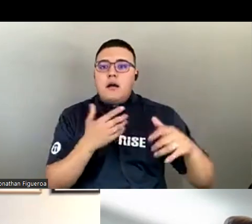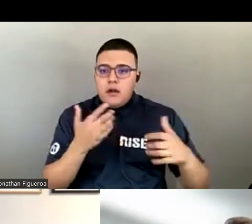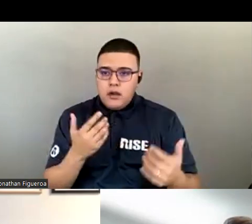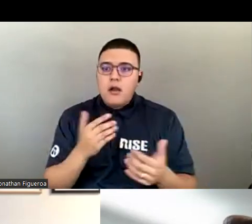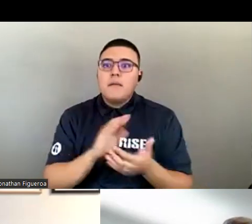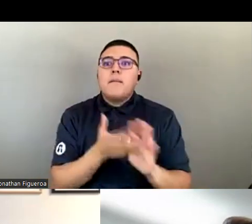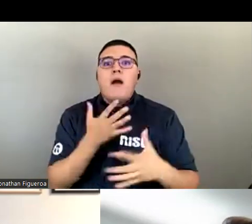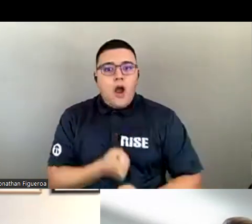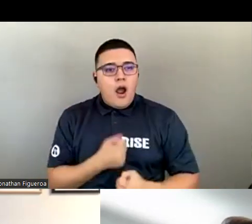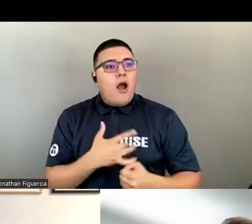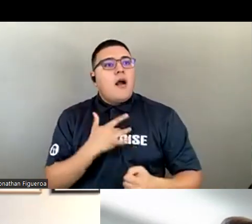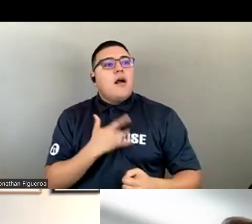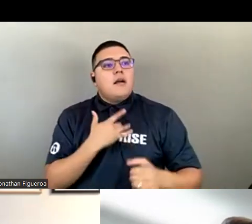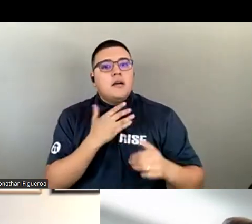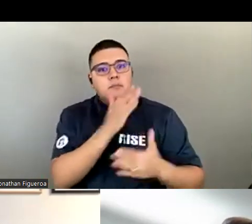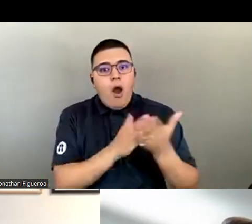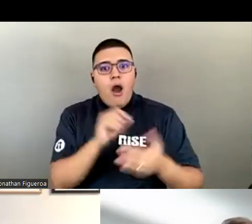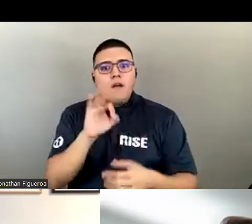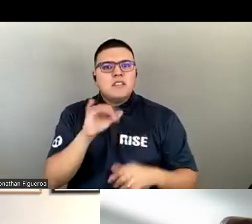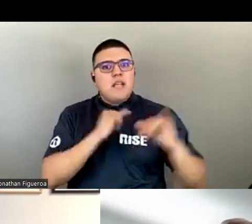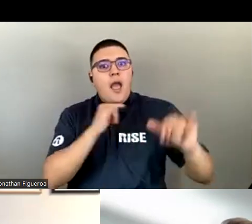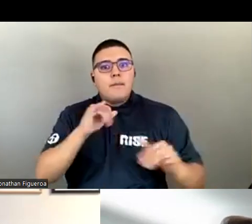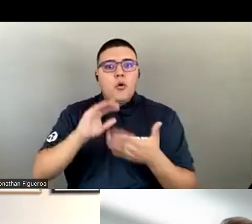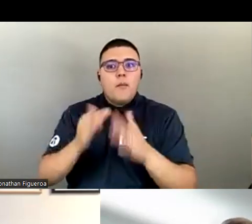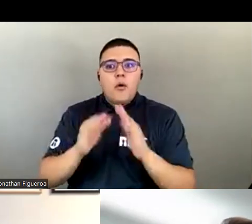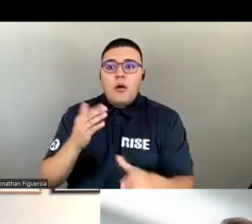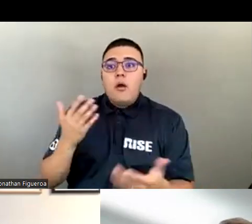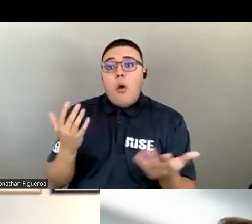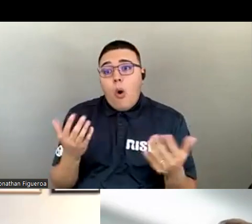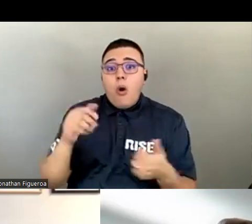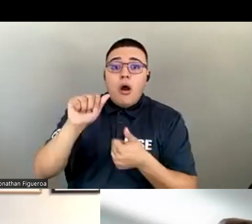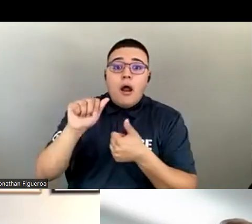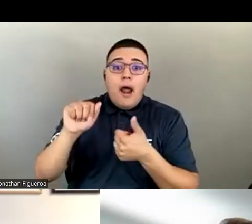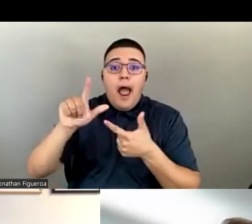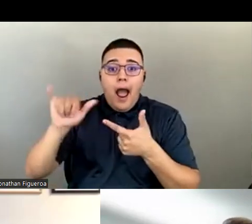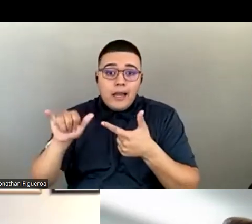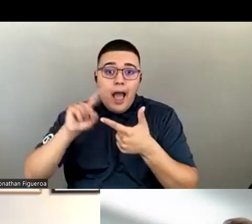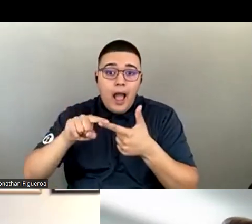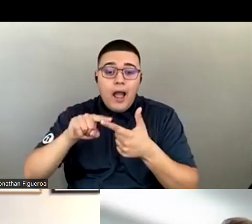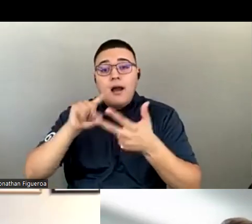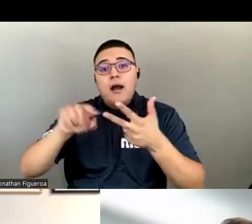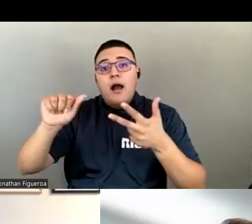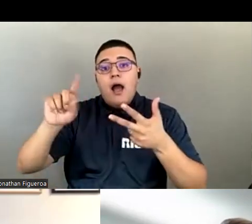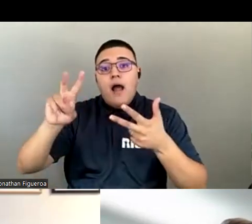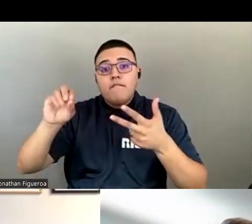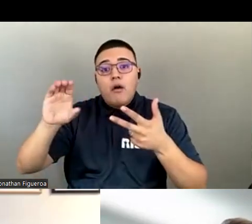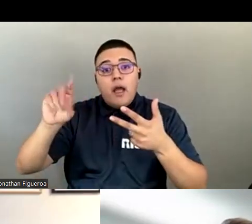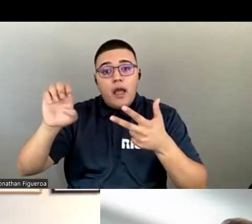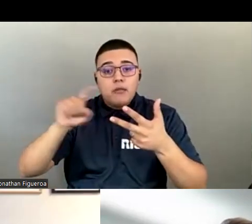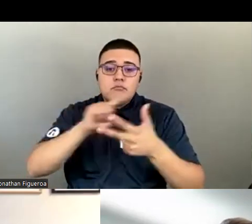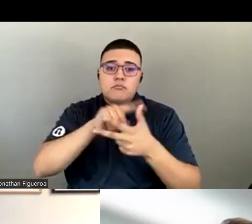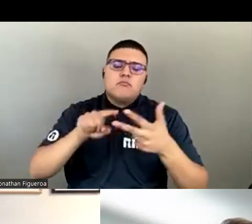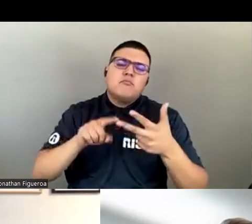of community, or at least allies and advocates, I think is going to be a big component.